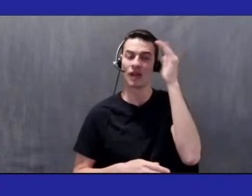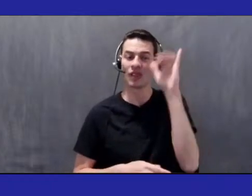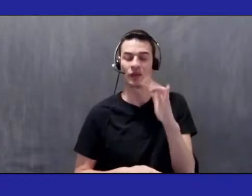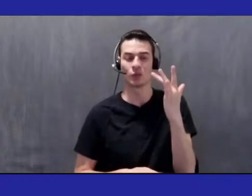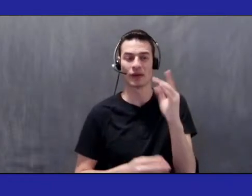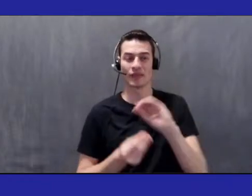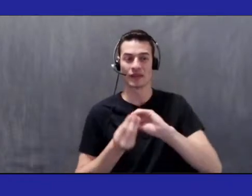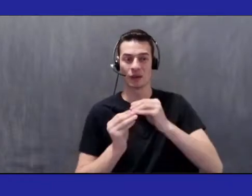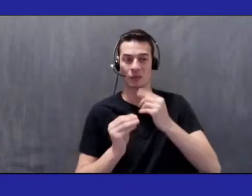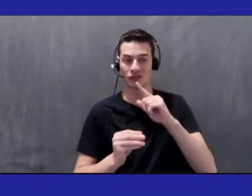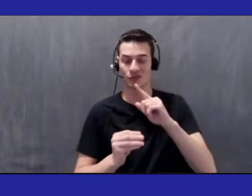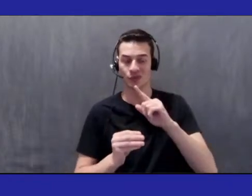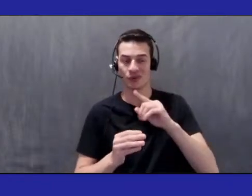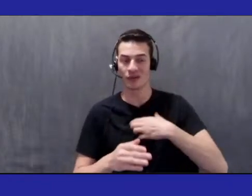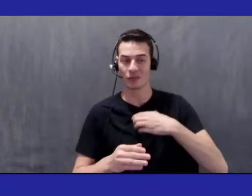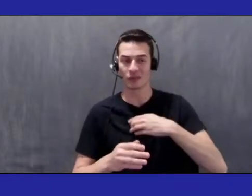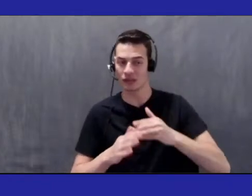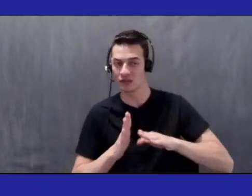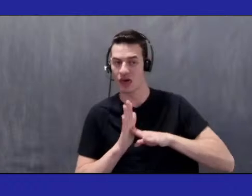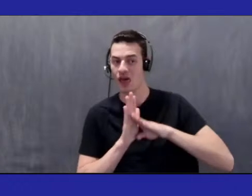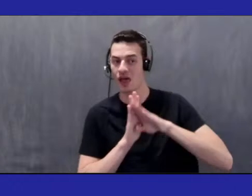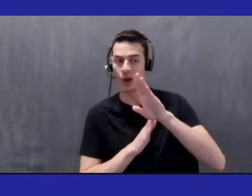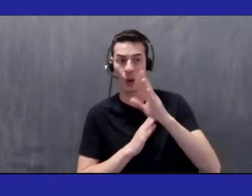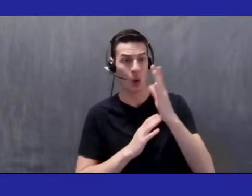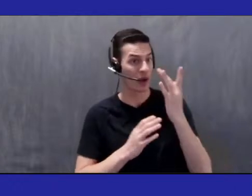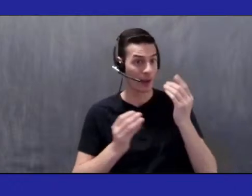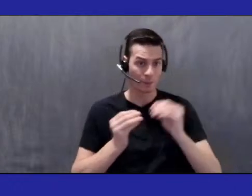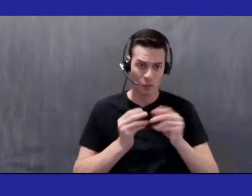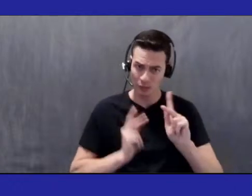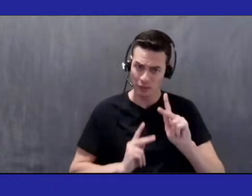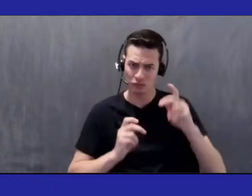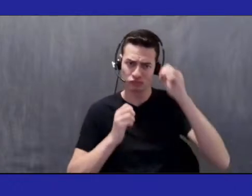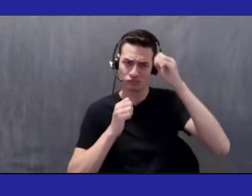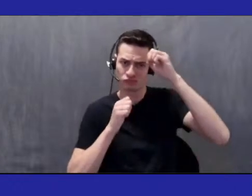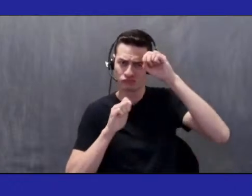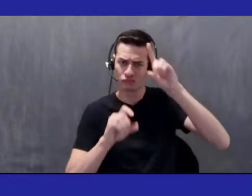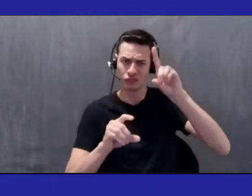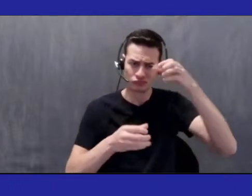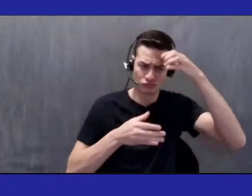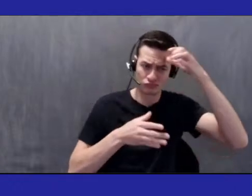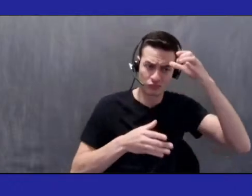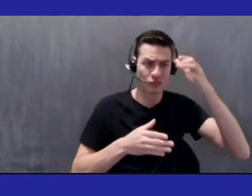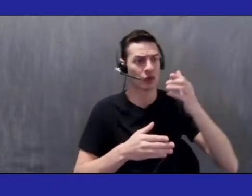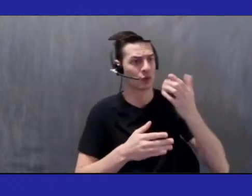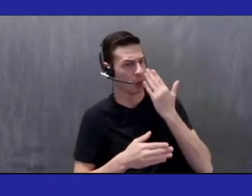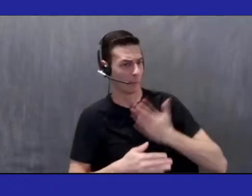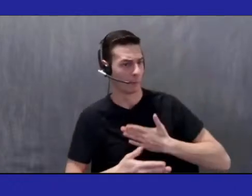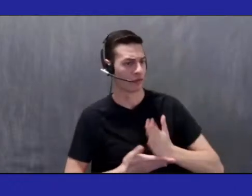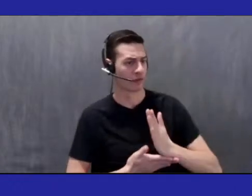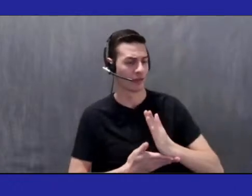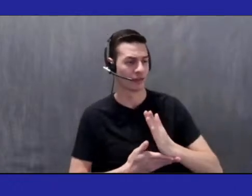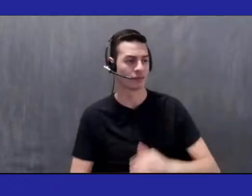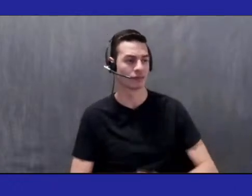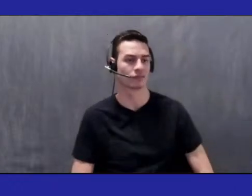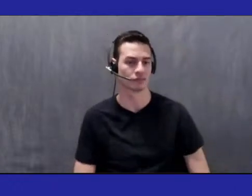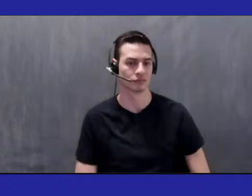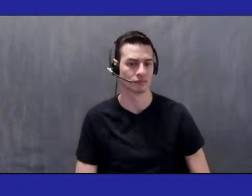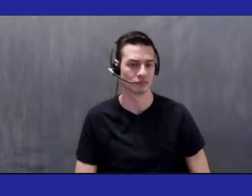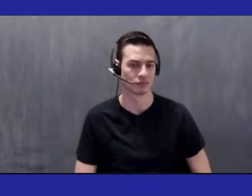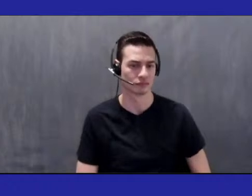have steadily increased, because employees are educated as to their rights under the policy.